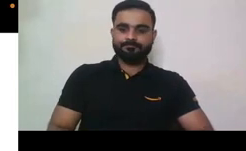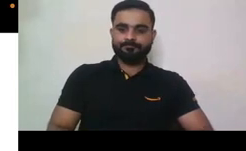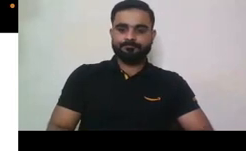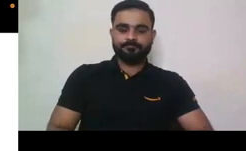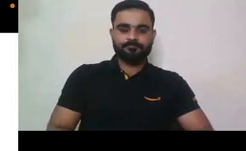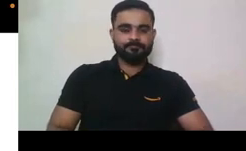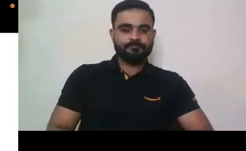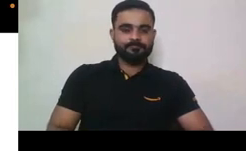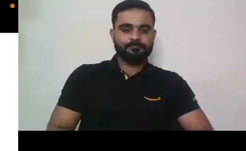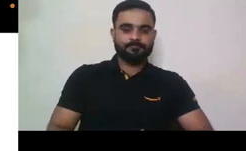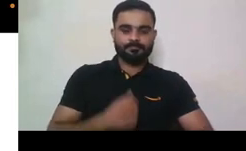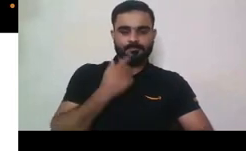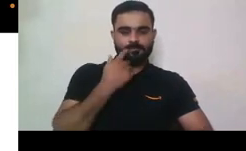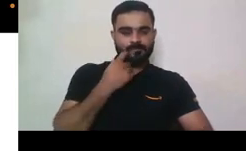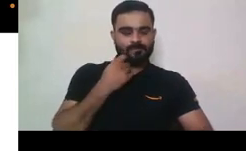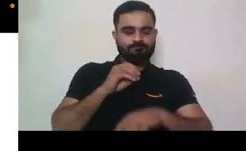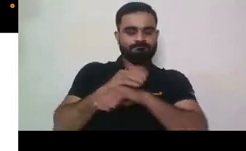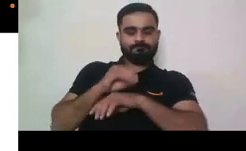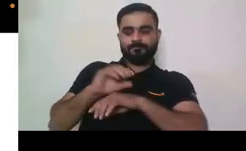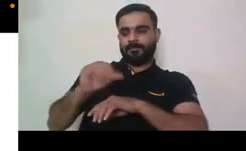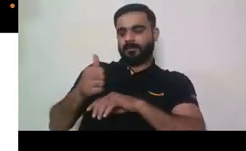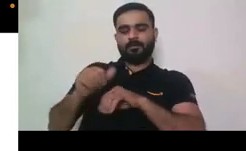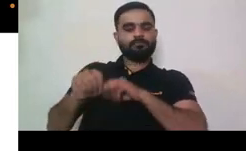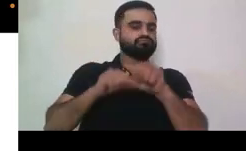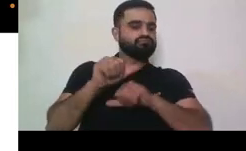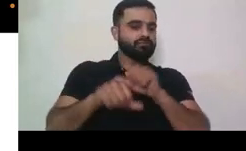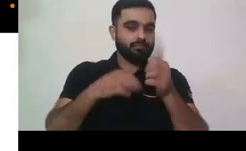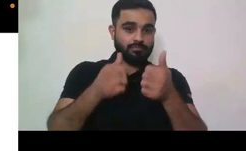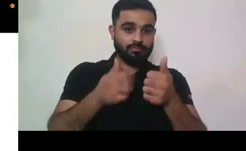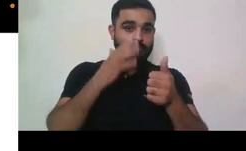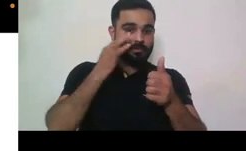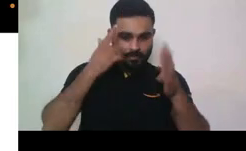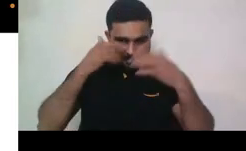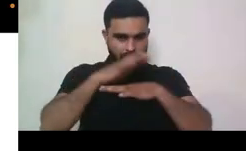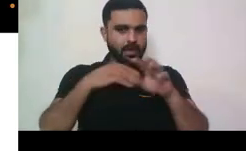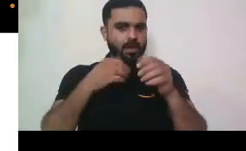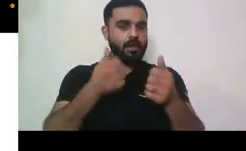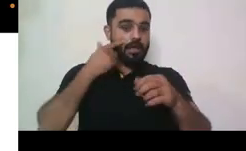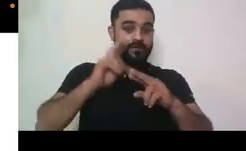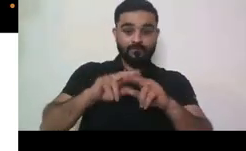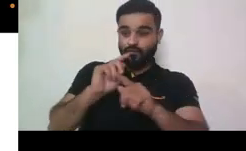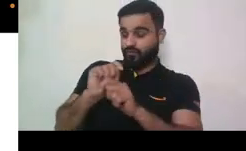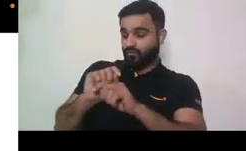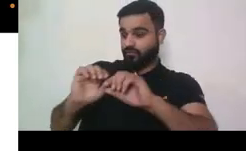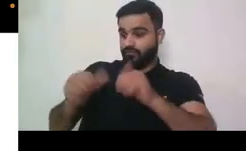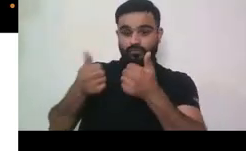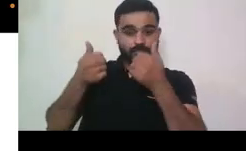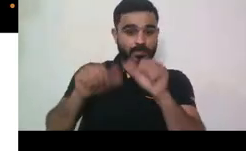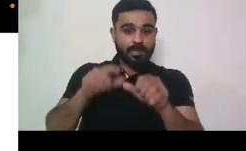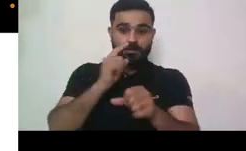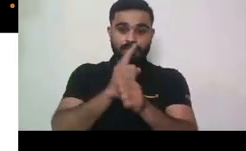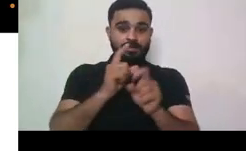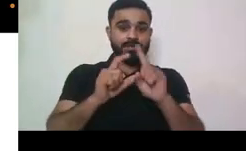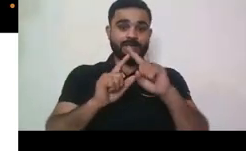can consult others about the proceeding. Good. This is a good strategy. If you are unable to make up the teacher development